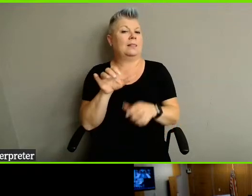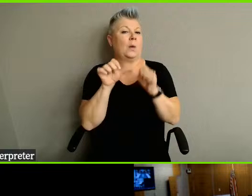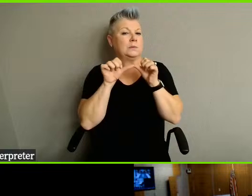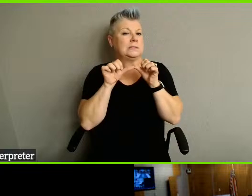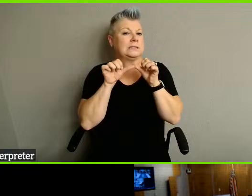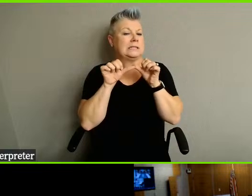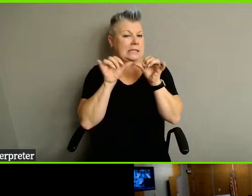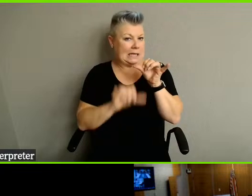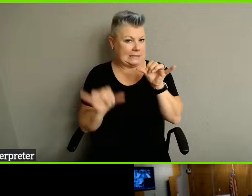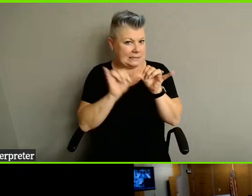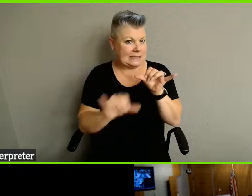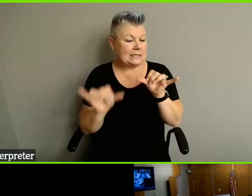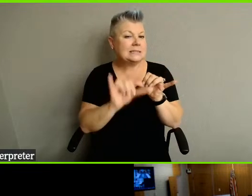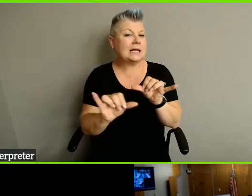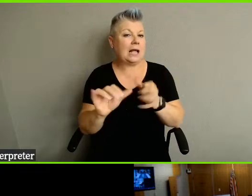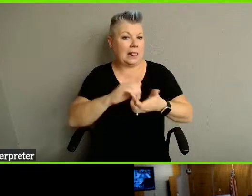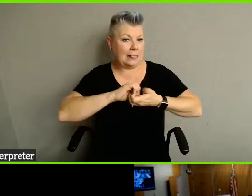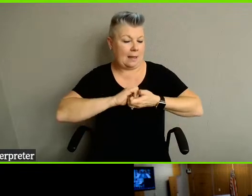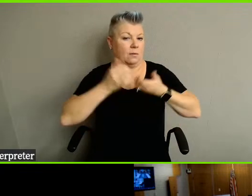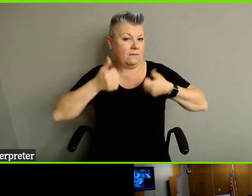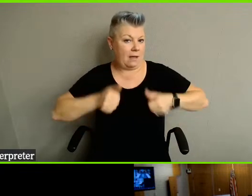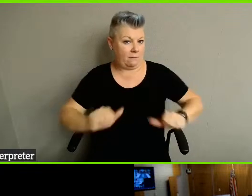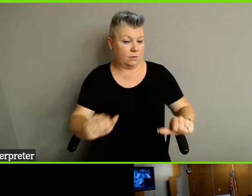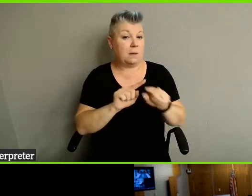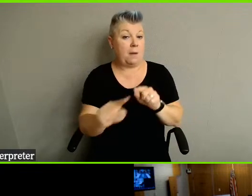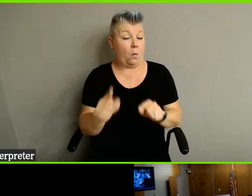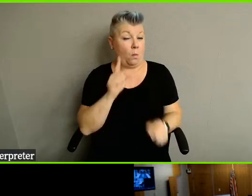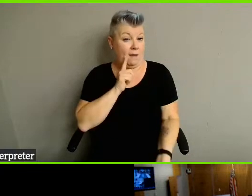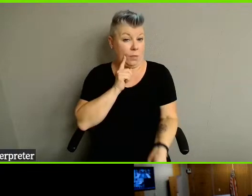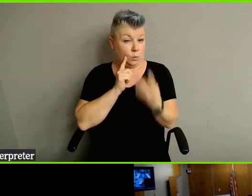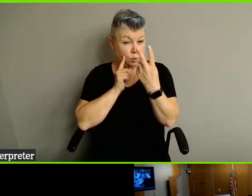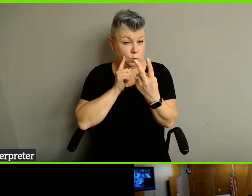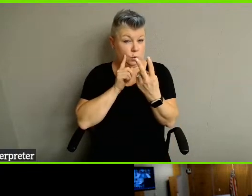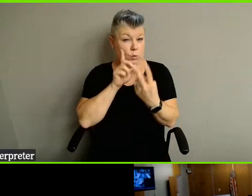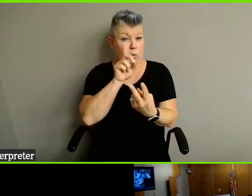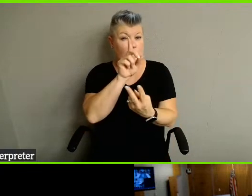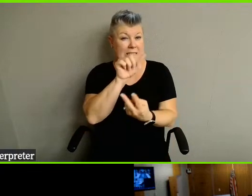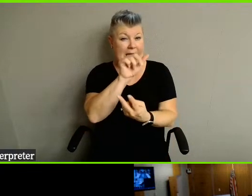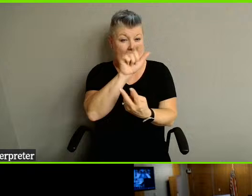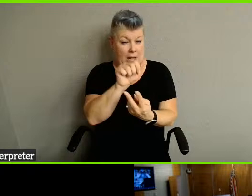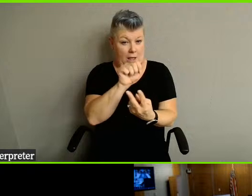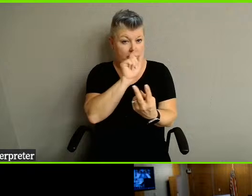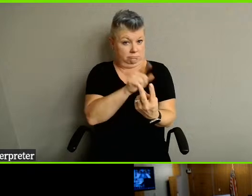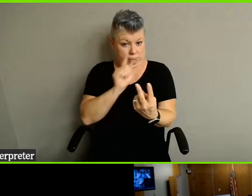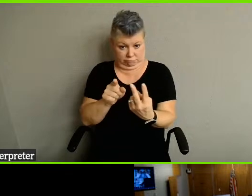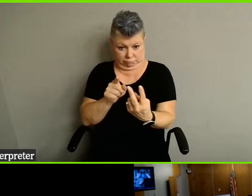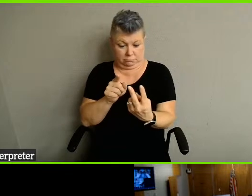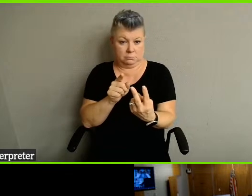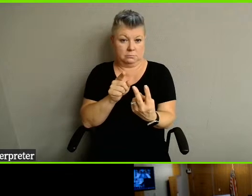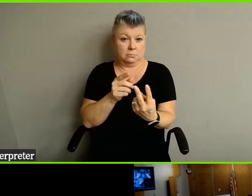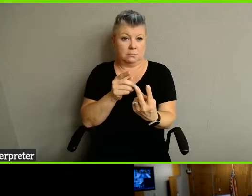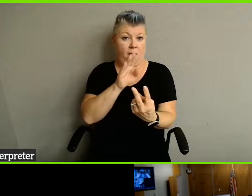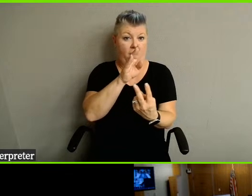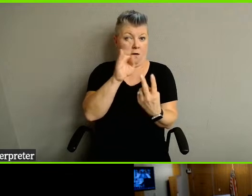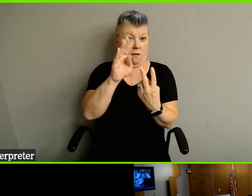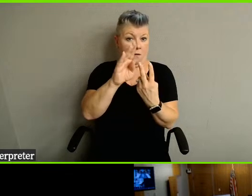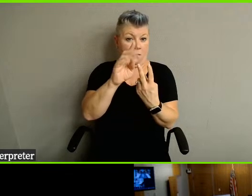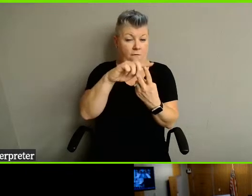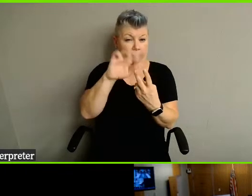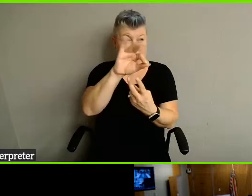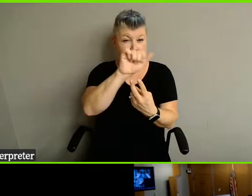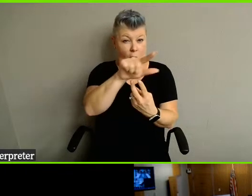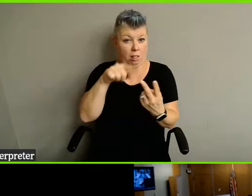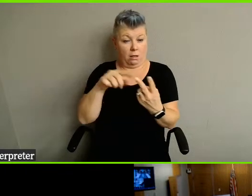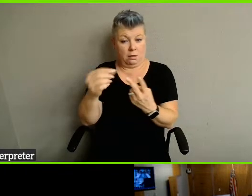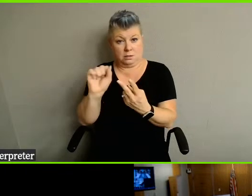really just when we have those two data points, when we do it in the fall for that baseline, then we do it again in the spring, allows us to see what progress